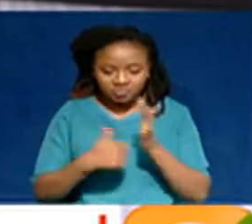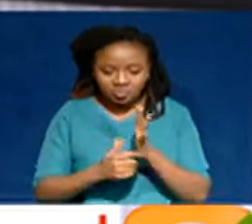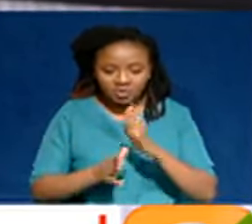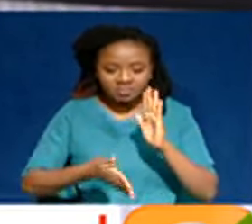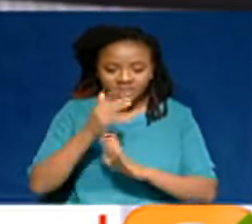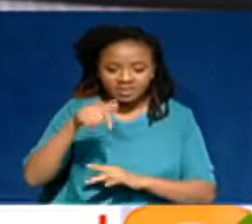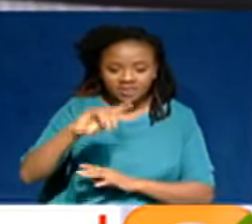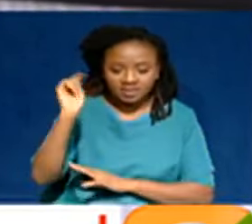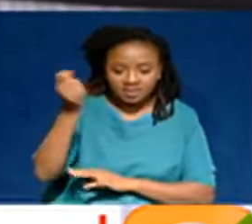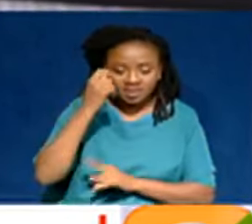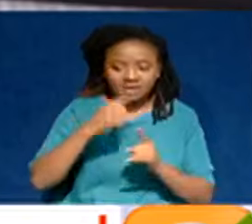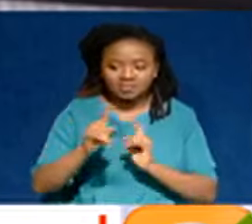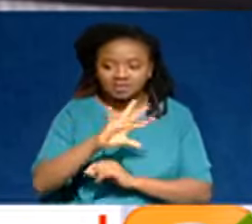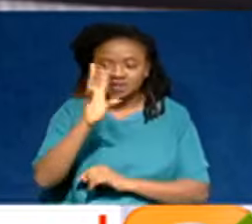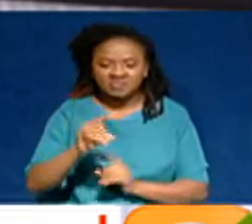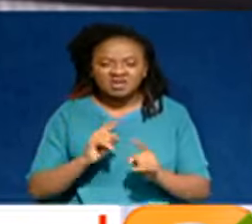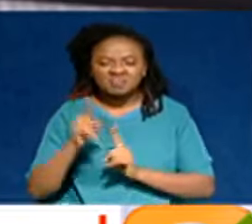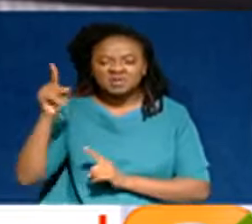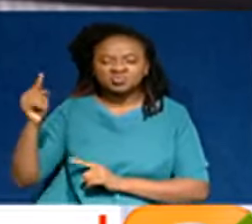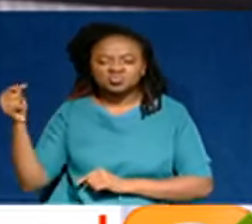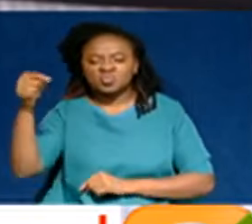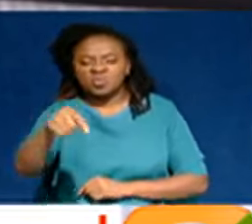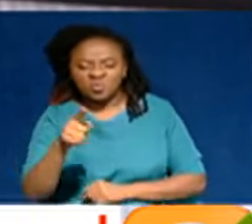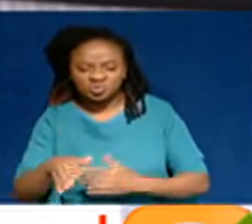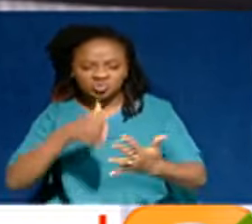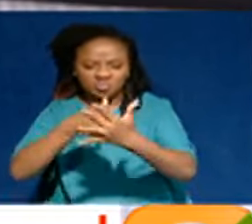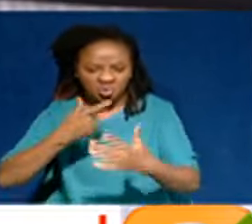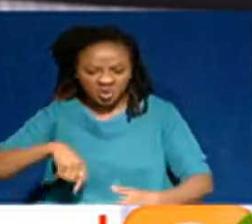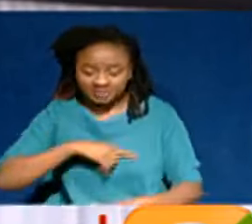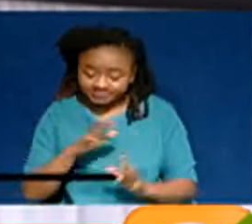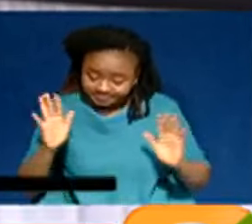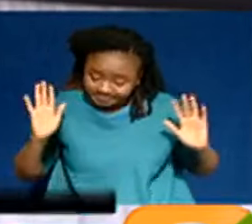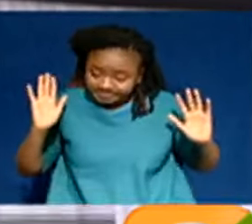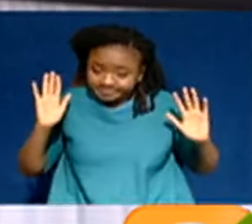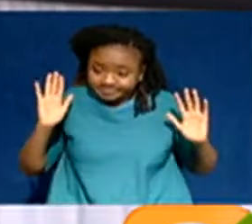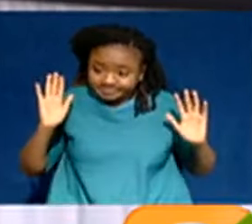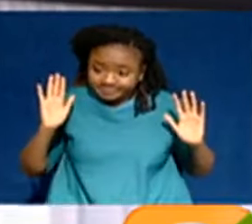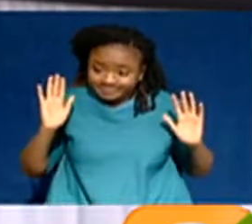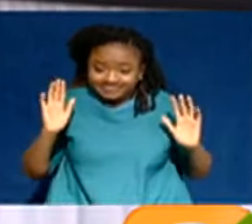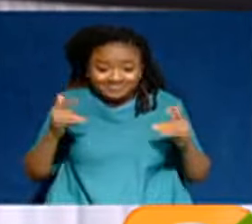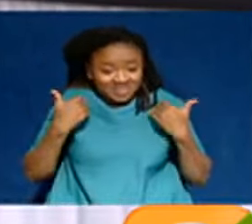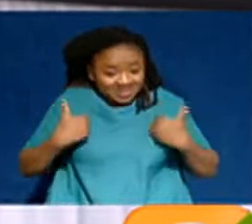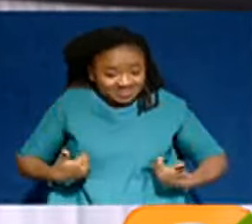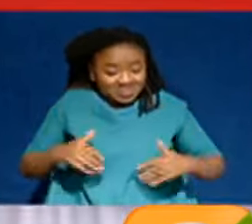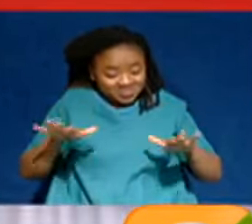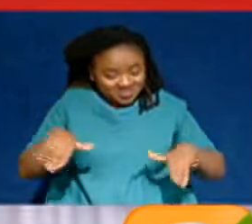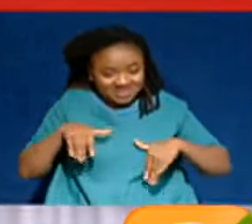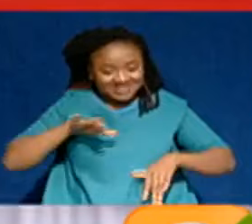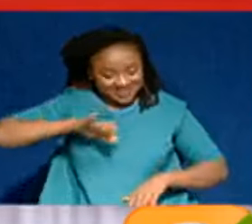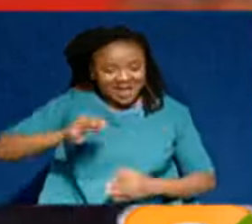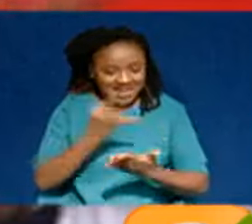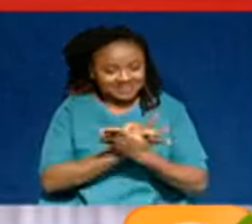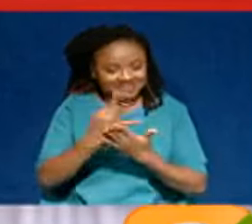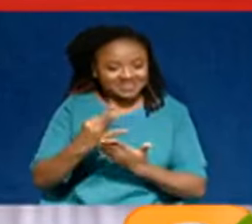African continent. Alafu wewe unaenda kuweka breaks hapo kwa sababu, lakini... Bado nimebaki wiki tatu. Eh,